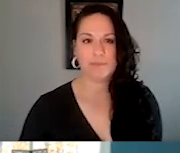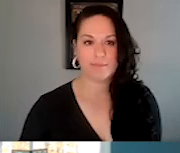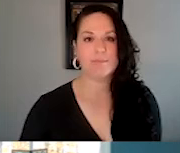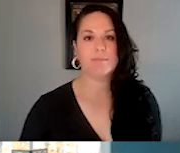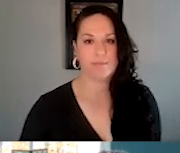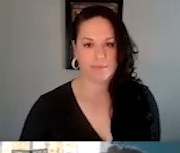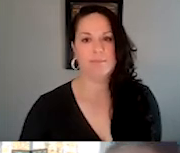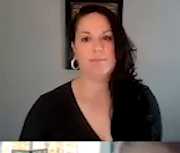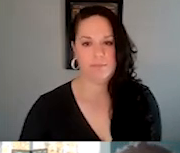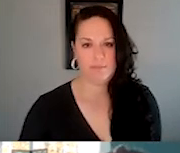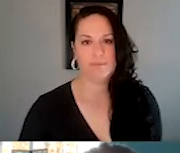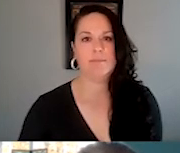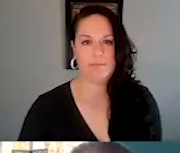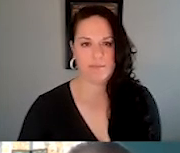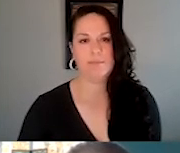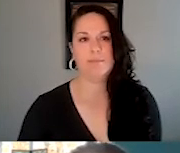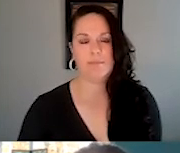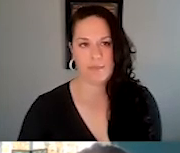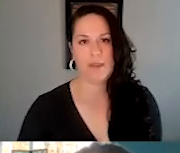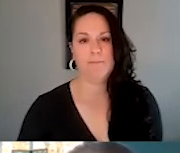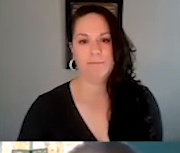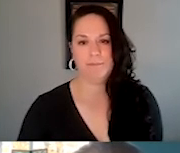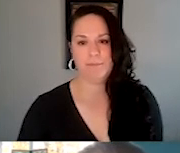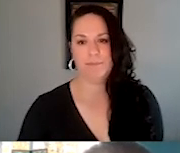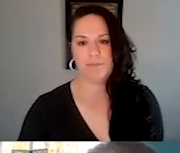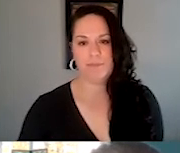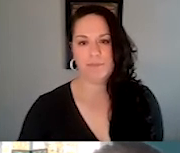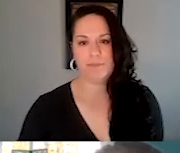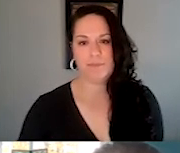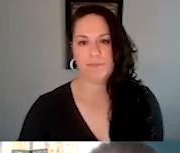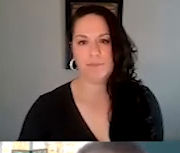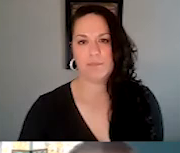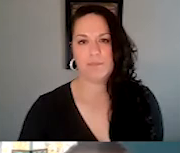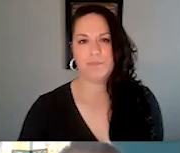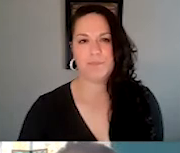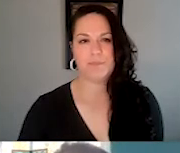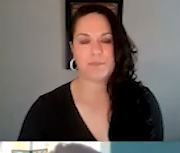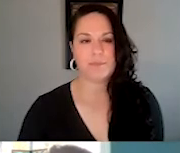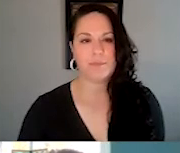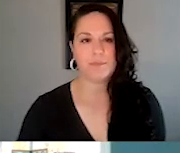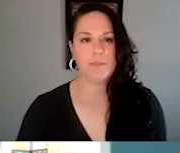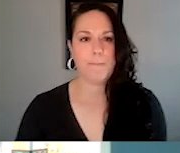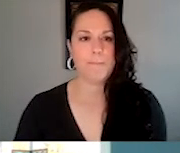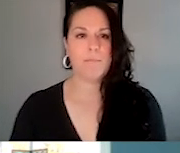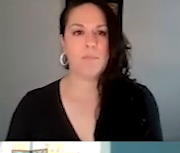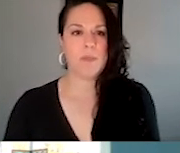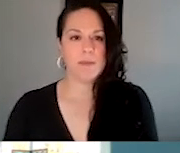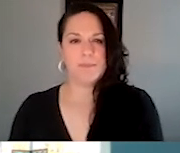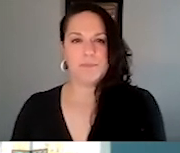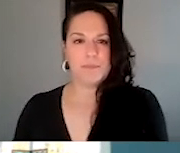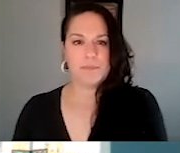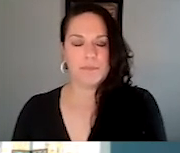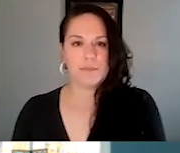share things with our members across the country of what's being sold. So drip, drip, earth